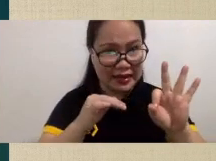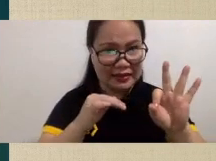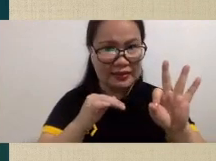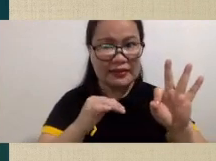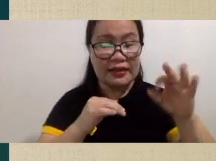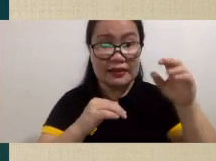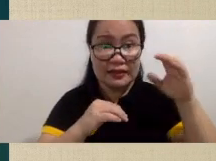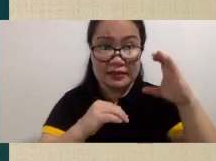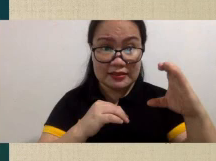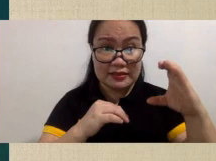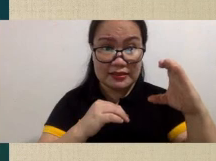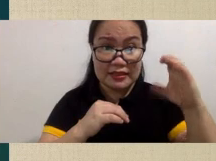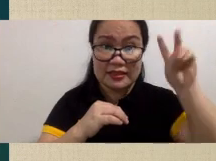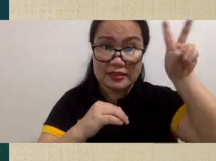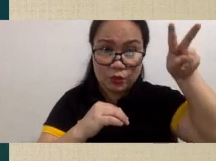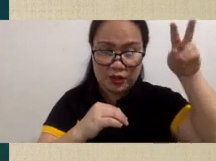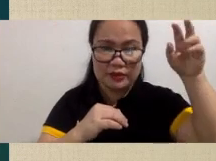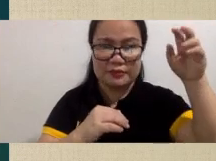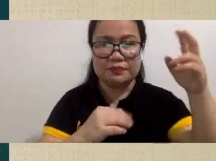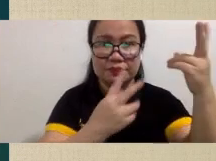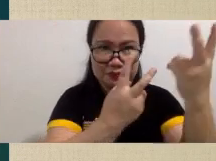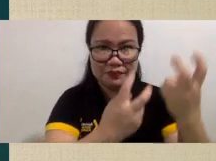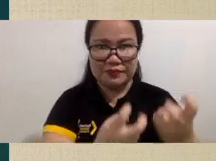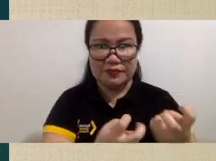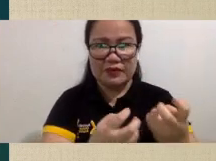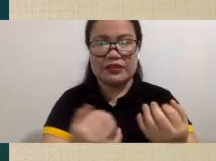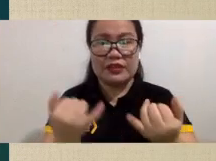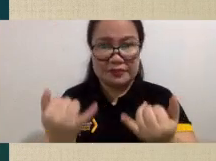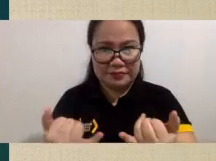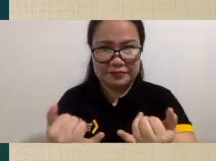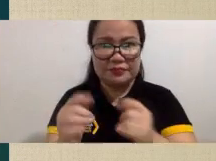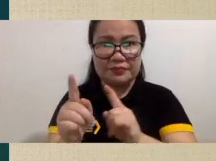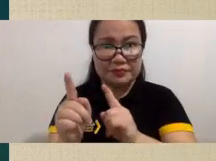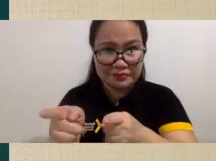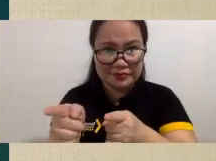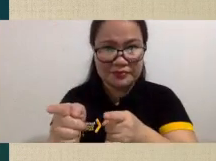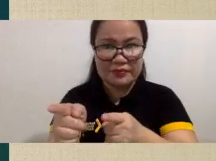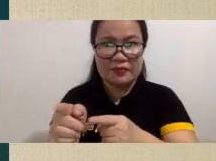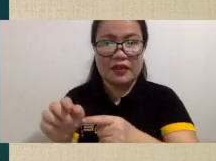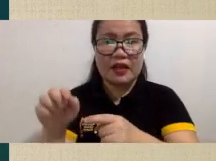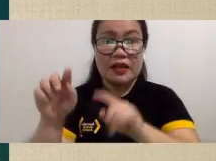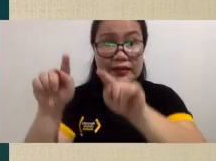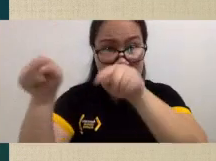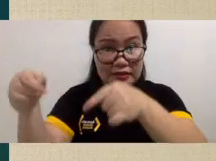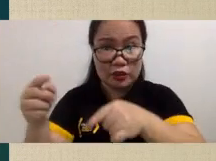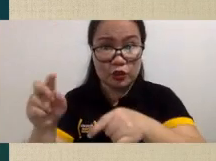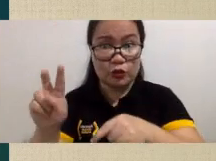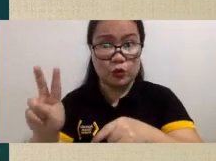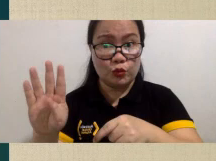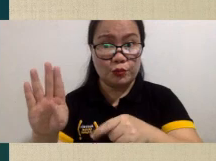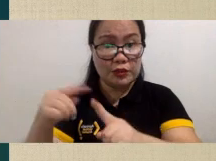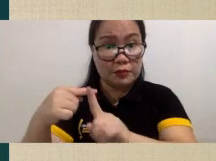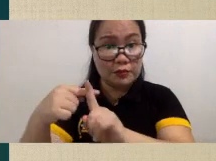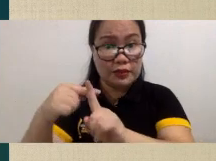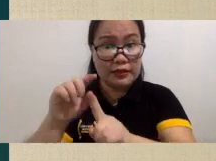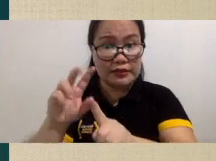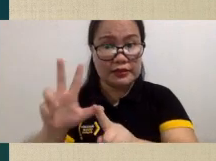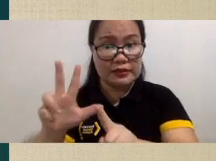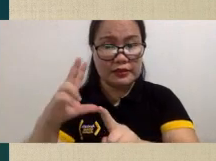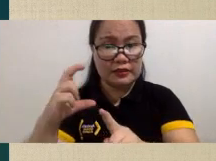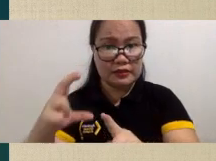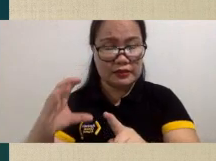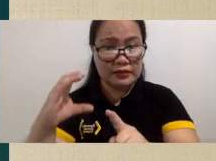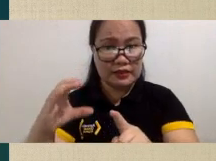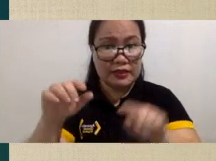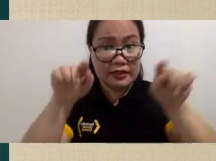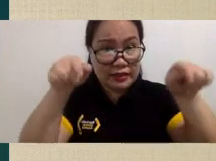kaya siya naging 9. And then, c squared. So, we now have 2b plus 3c times